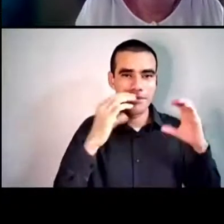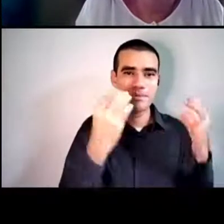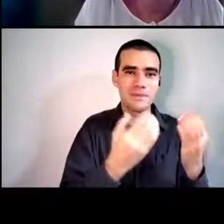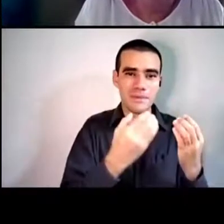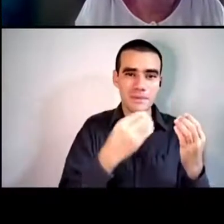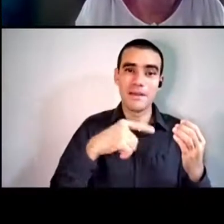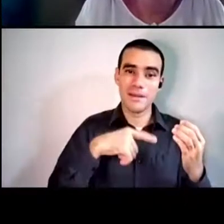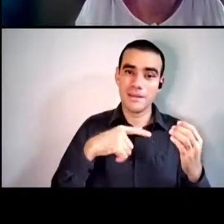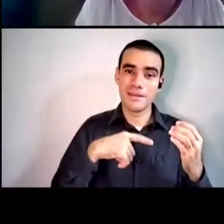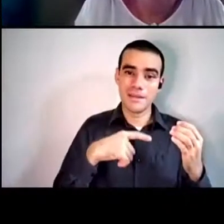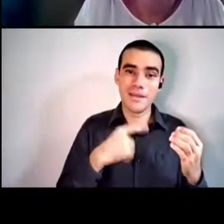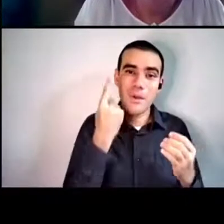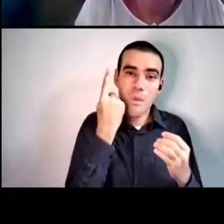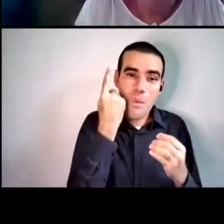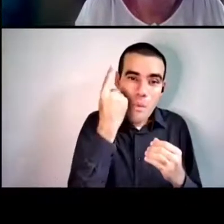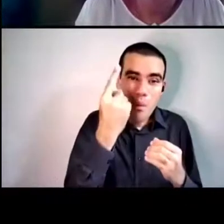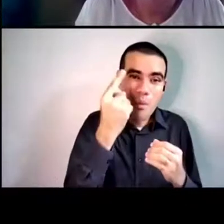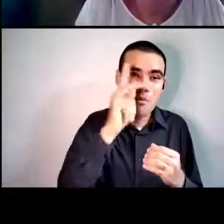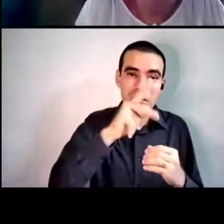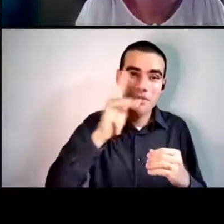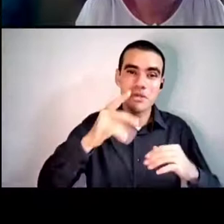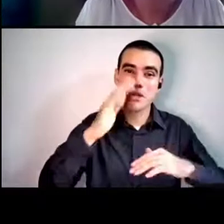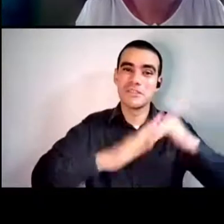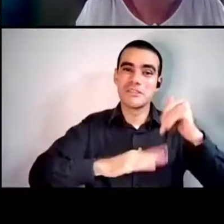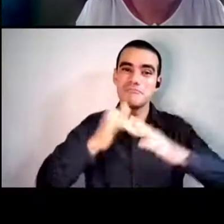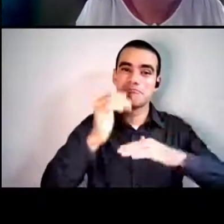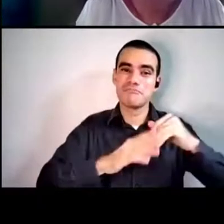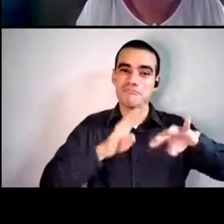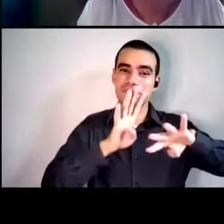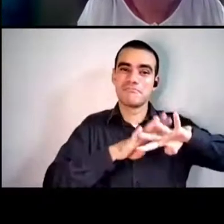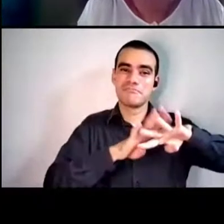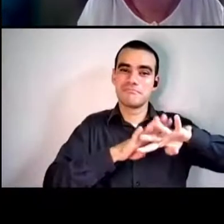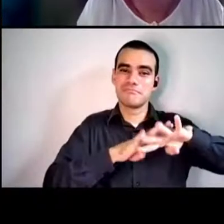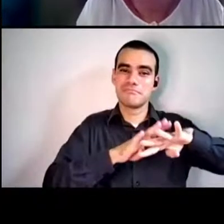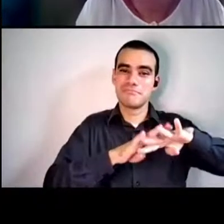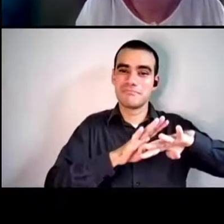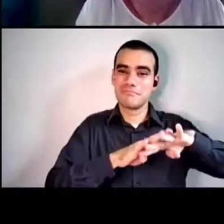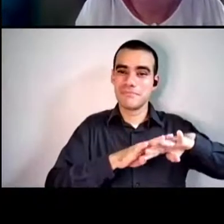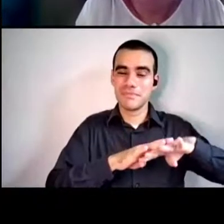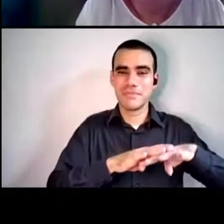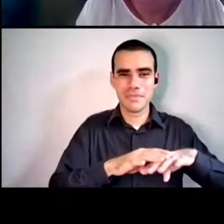were there, and they have the privilege to have one math teacher.